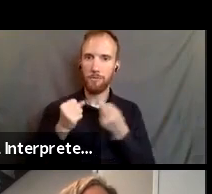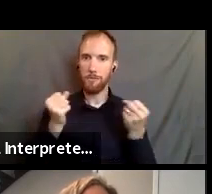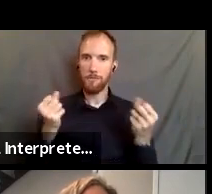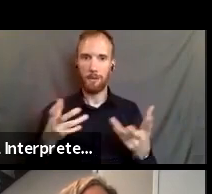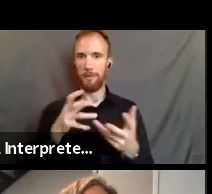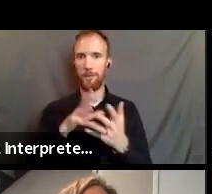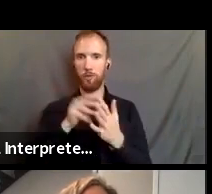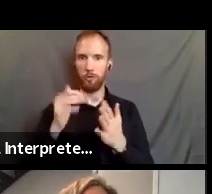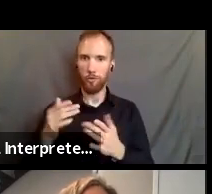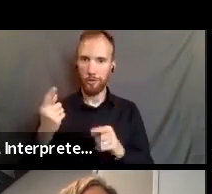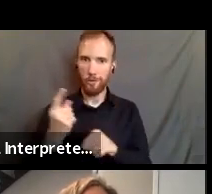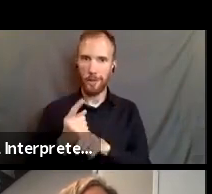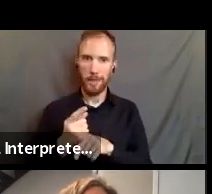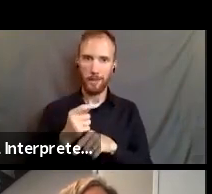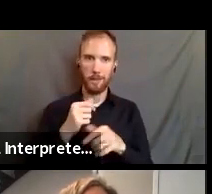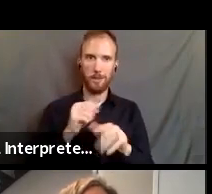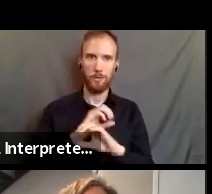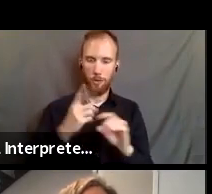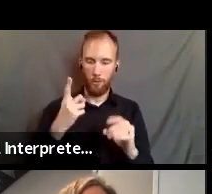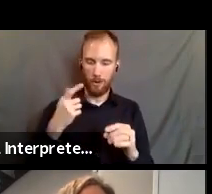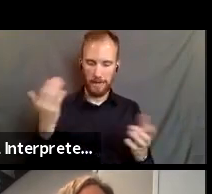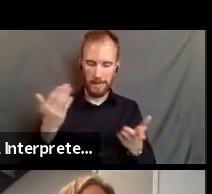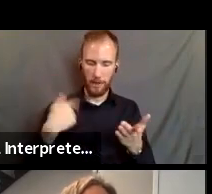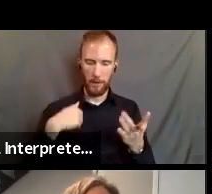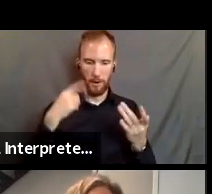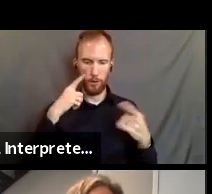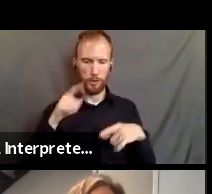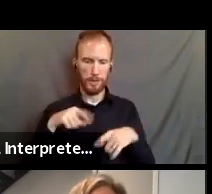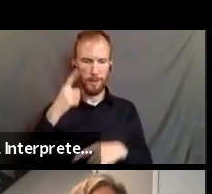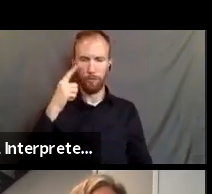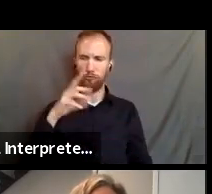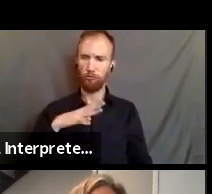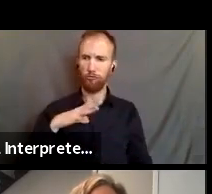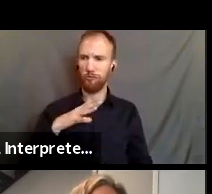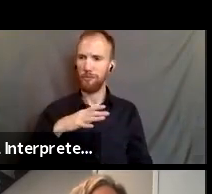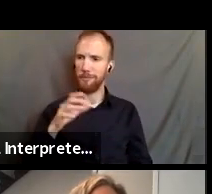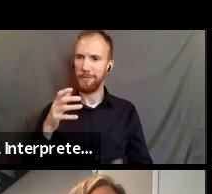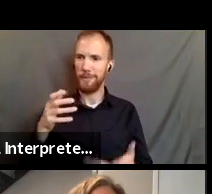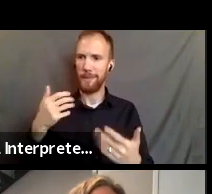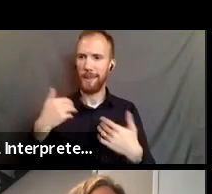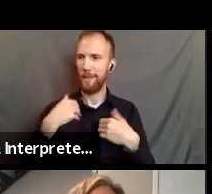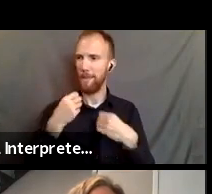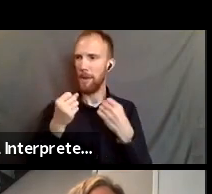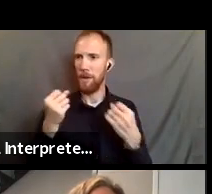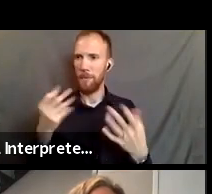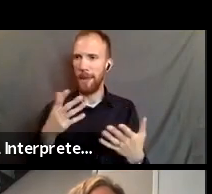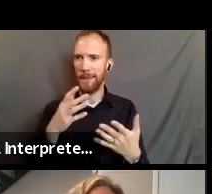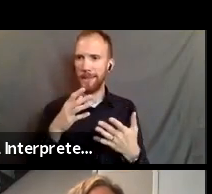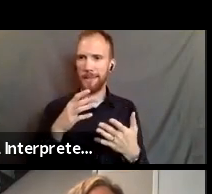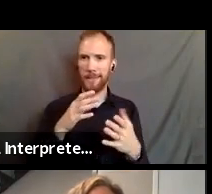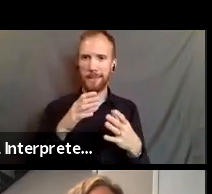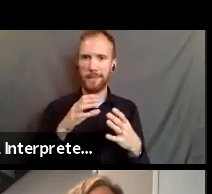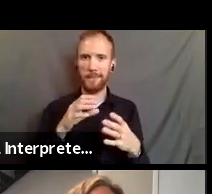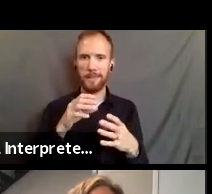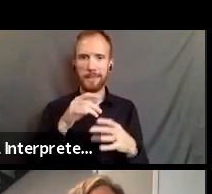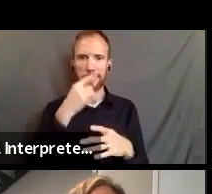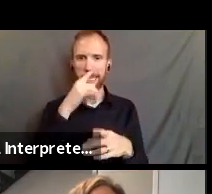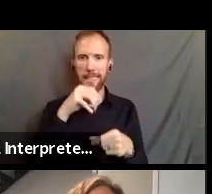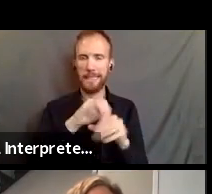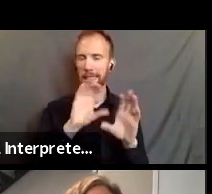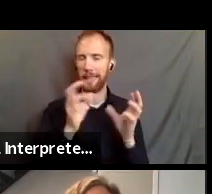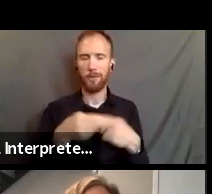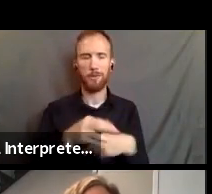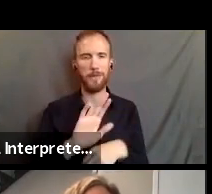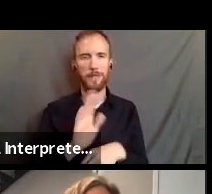okay to have this many children in a classroom to have the safety concerns that that that that provides i think the real question um